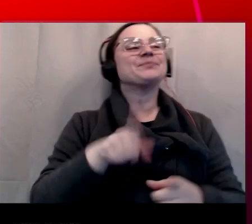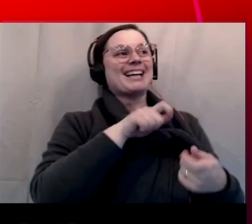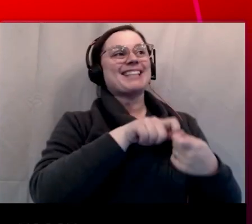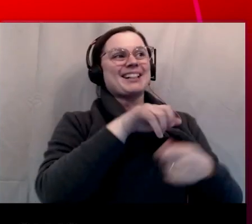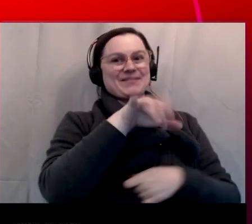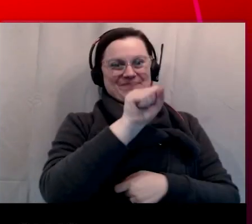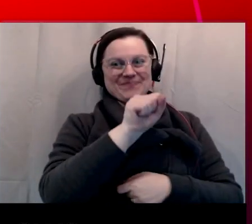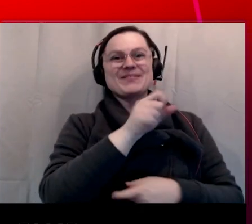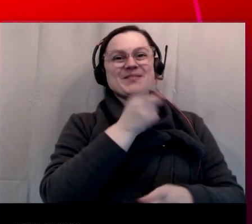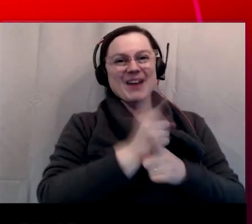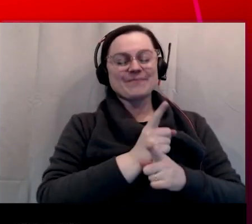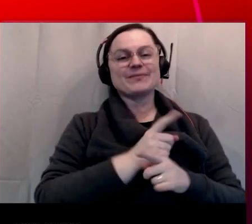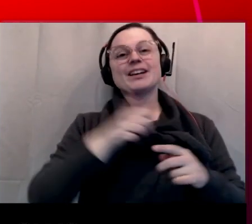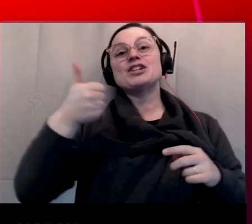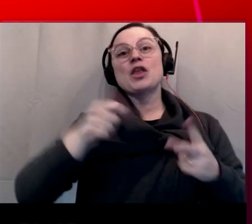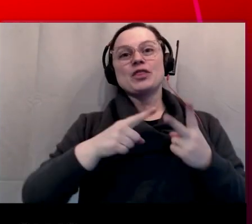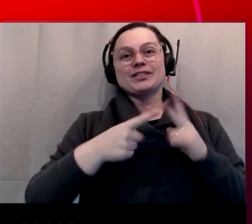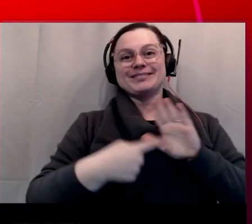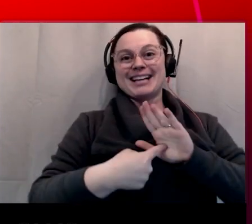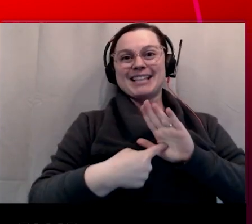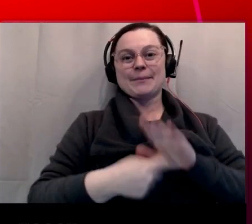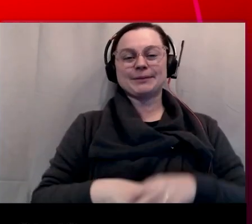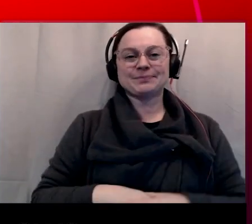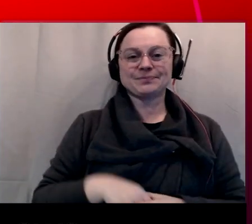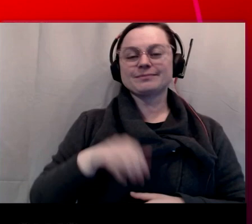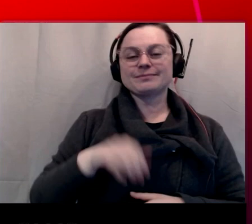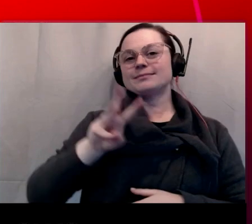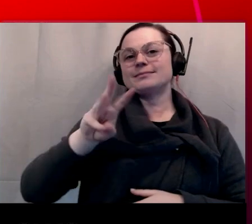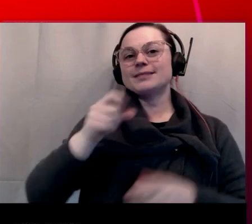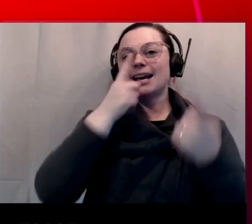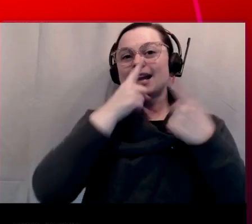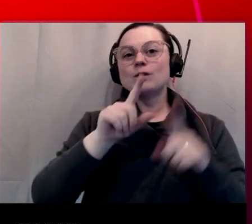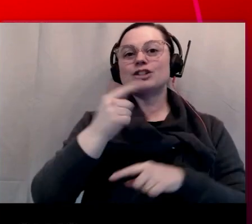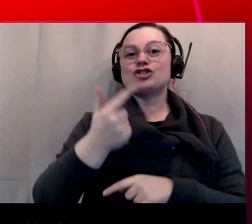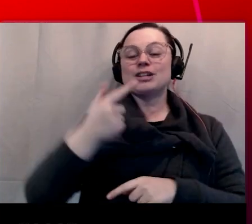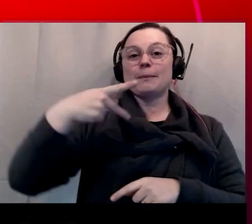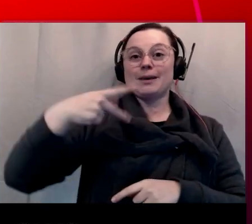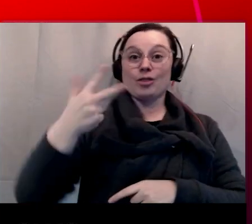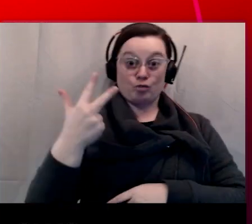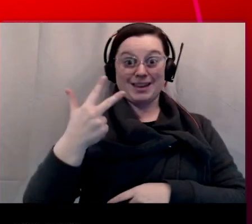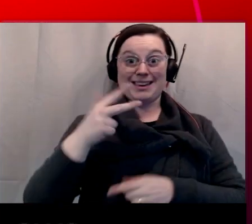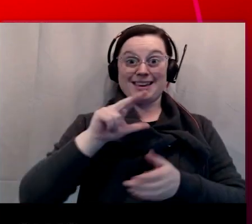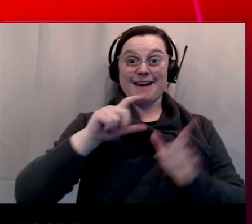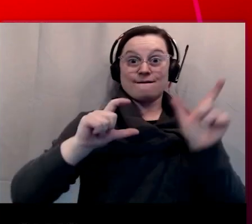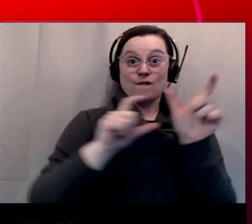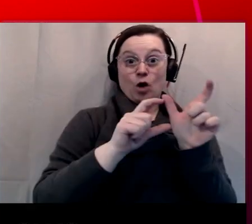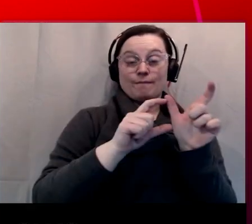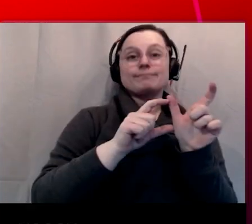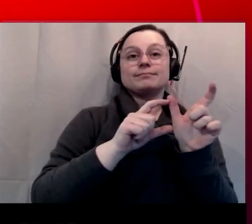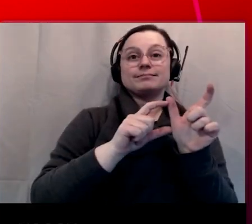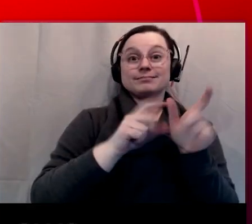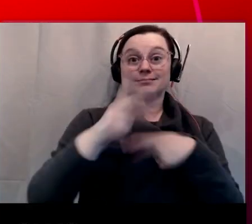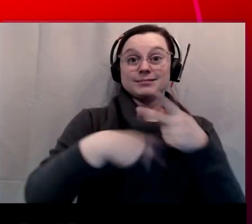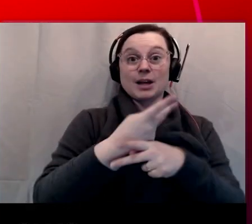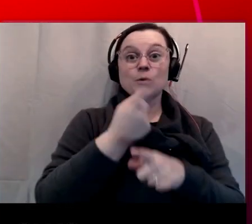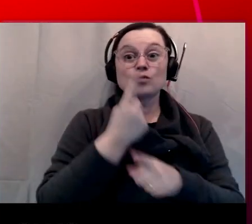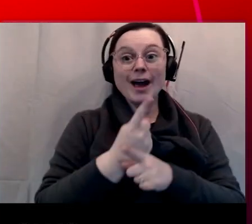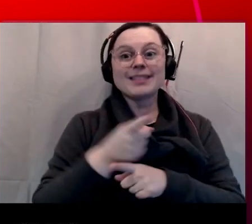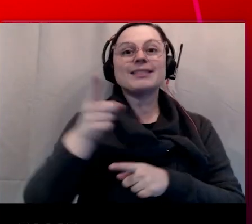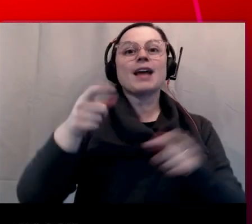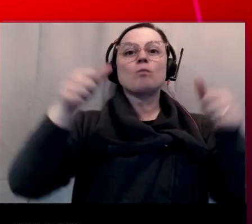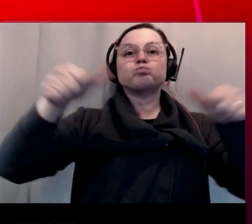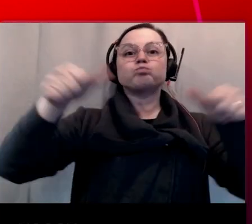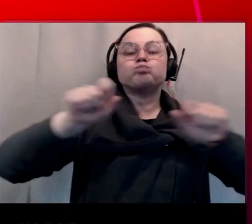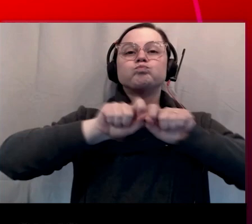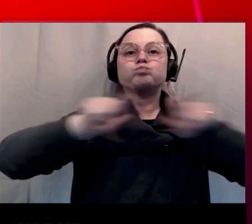Another example, 2 years ago, AWS announced the GP3 volume type, right? And AWS even put out a blog that said, move to GP3,